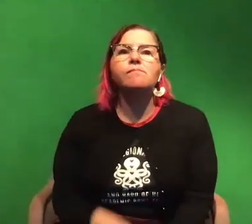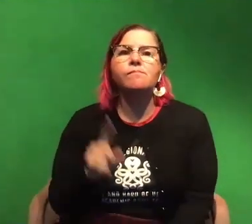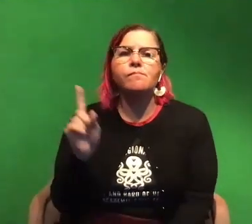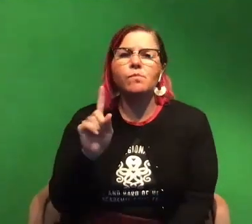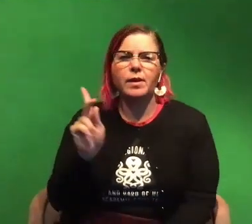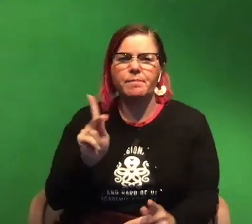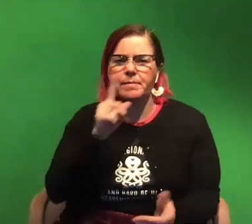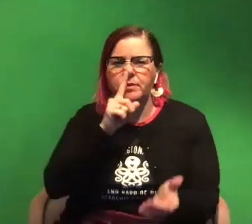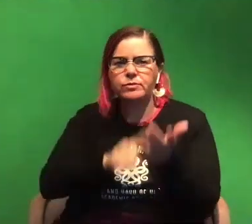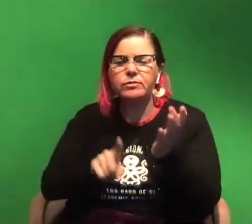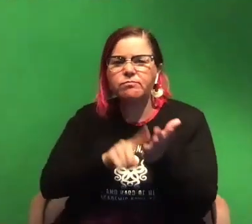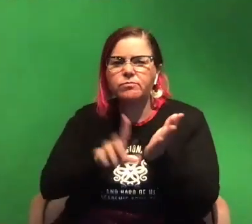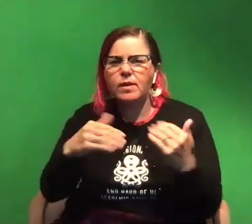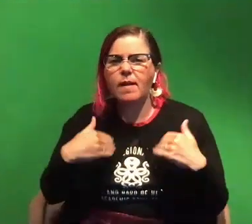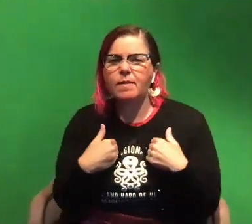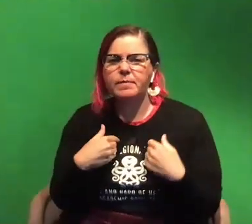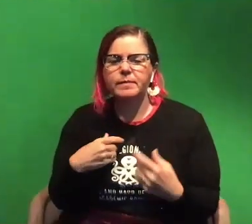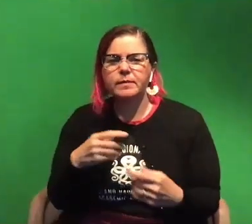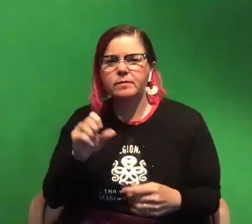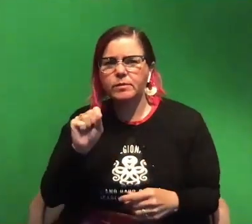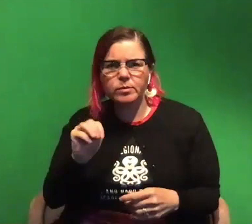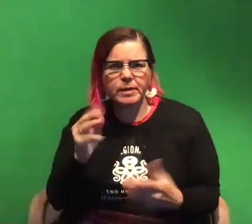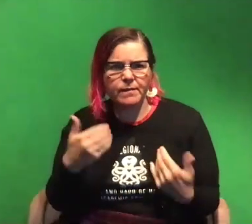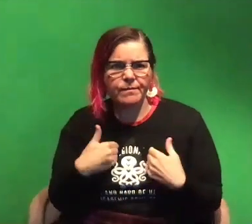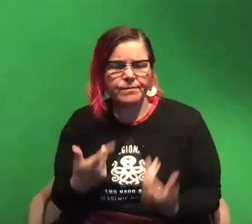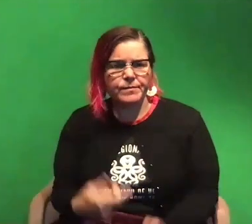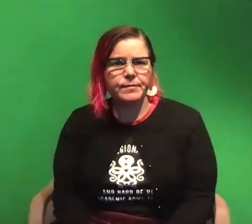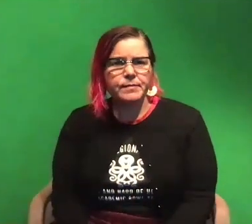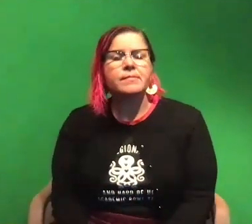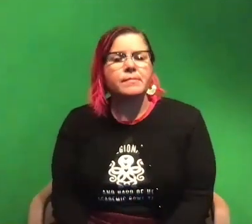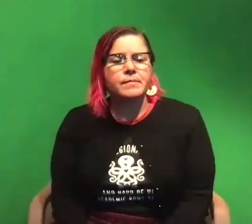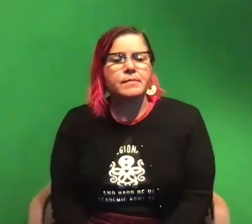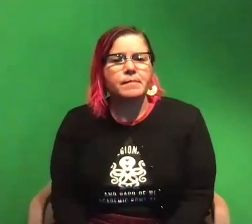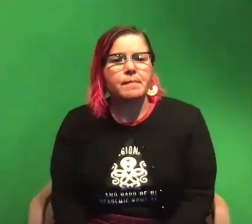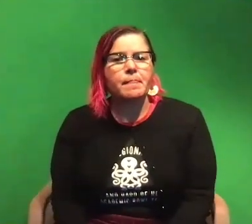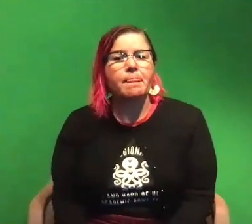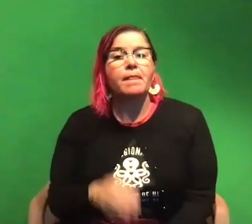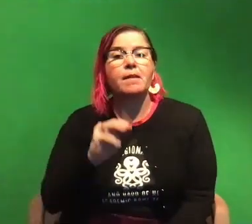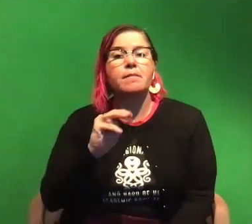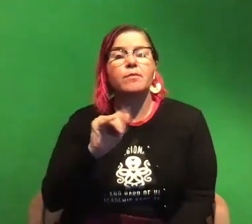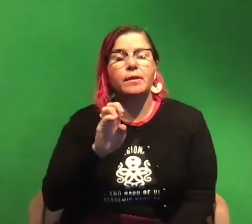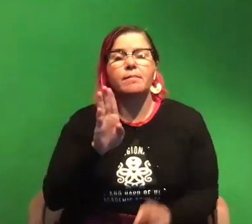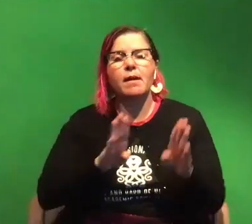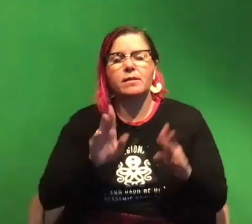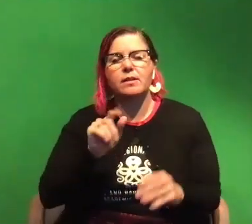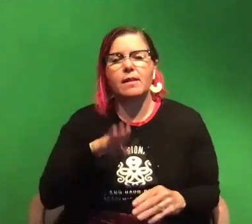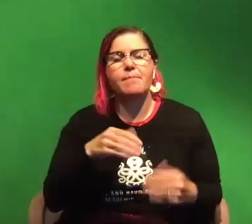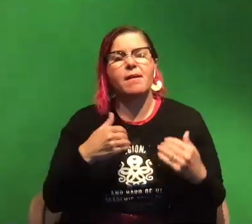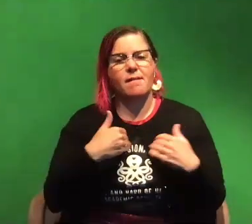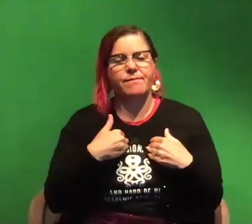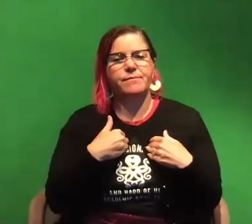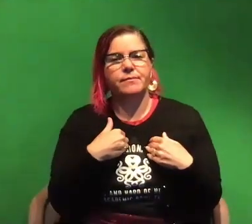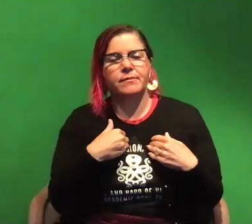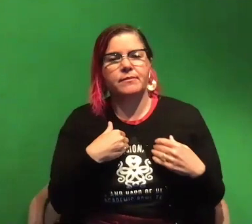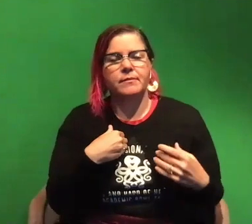people check out all the animals that you have on social media? Yeah, so the Marine Biological Laboratory does have